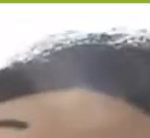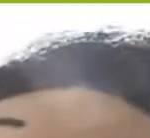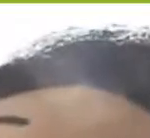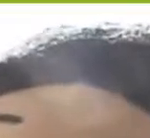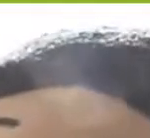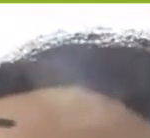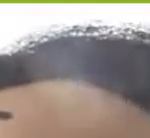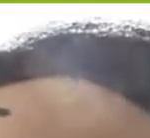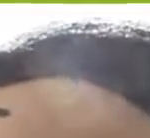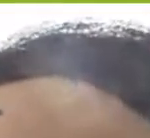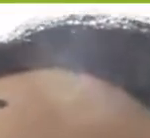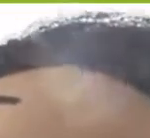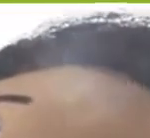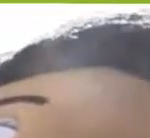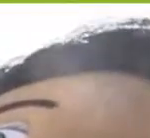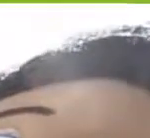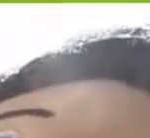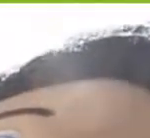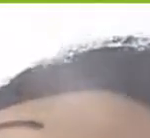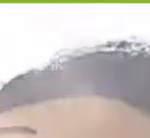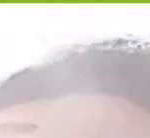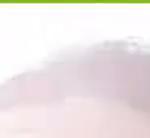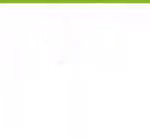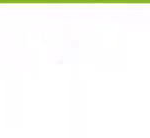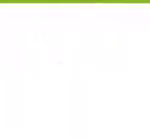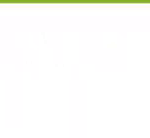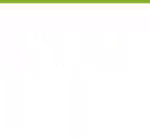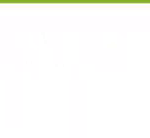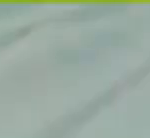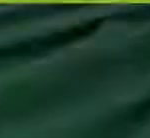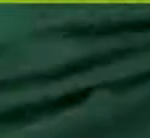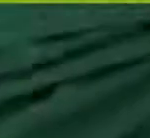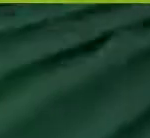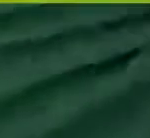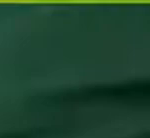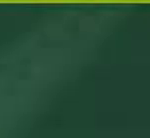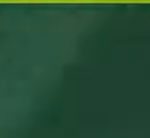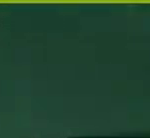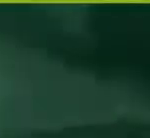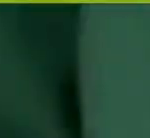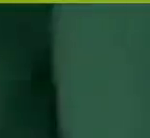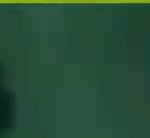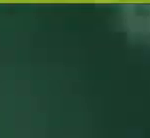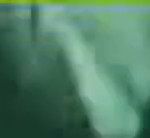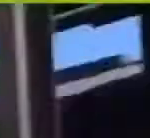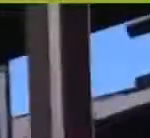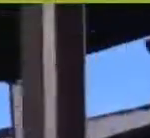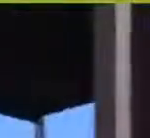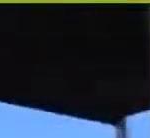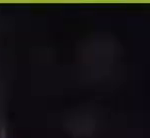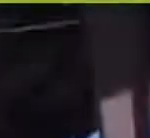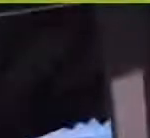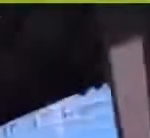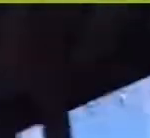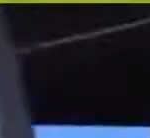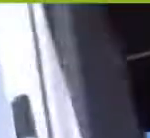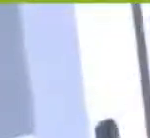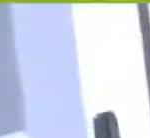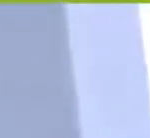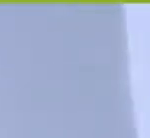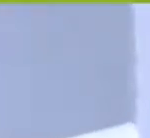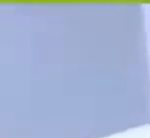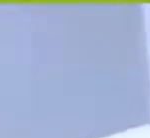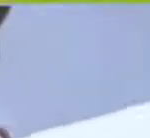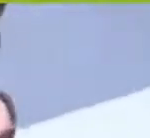Just reaching out to those around you can help. The first step is always the hardest, but it's always easier with